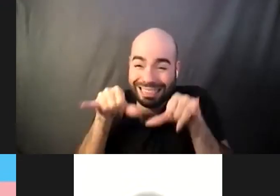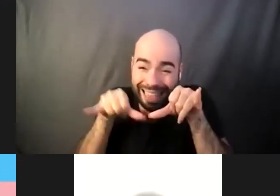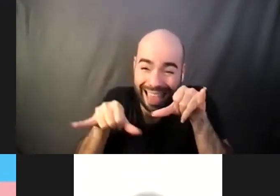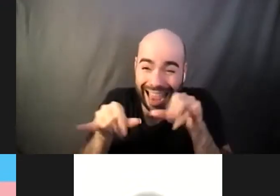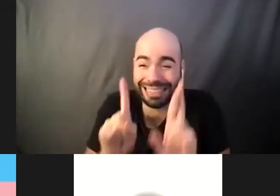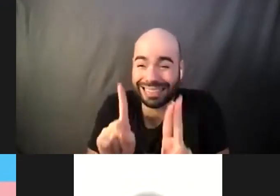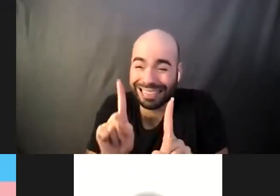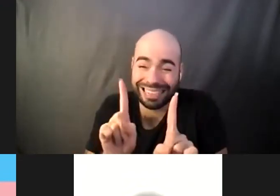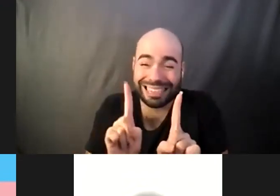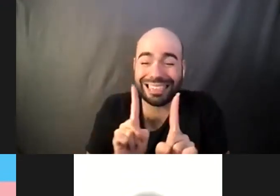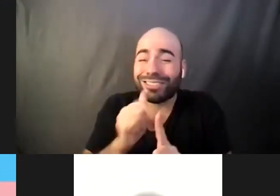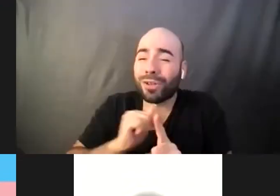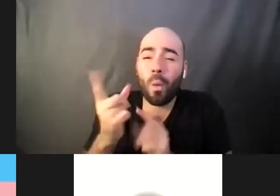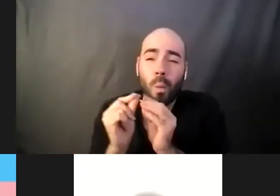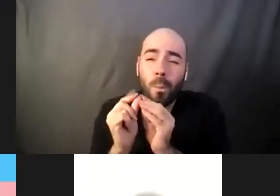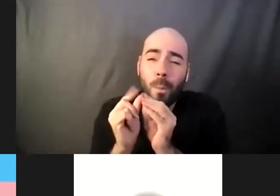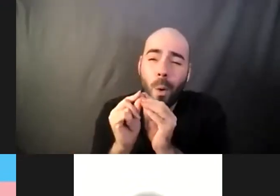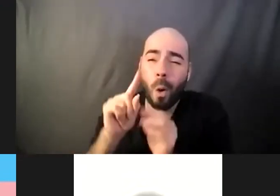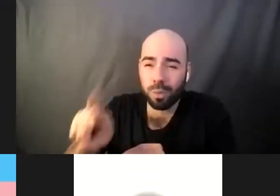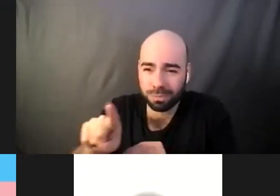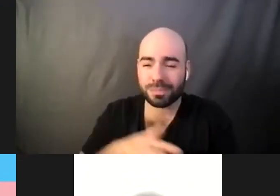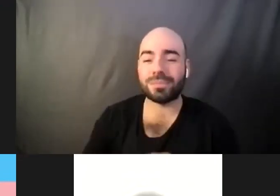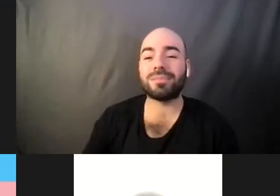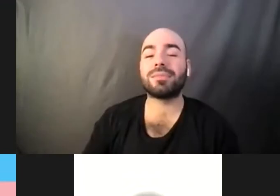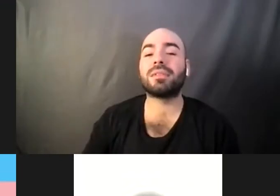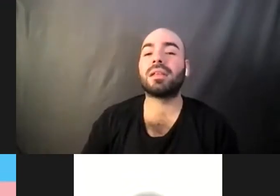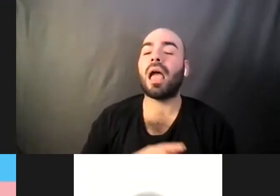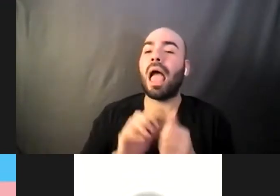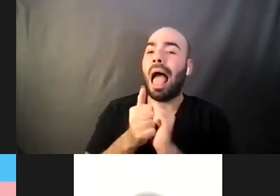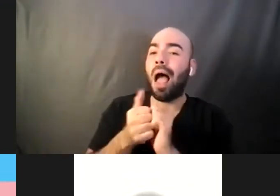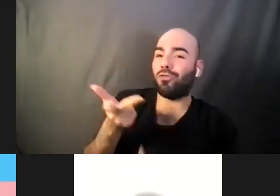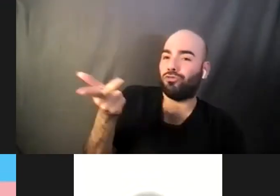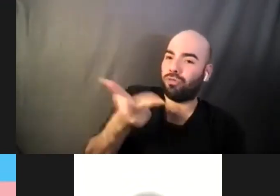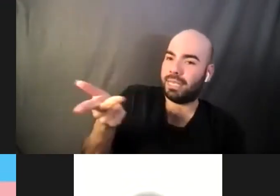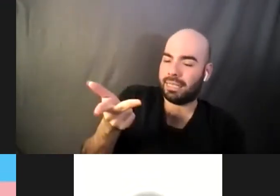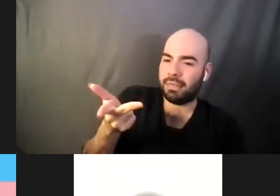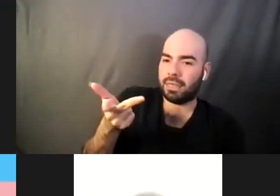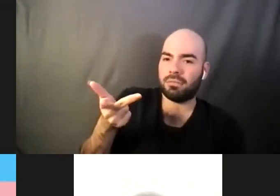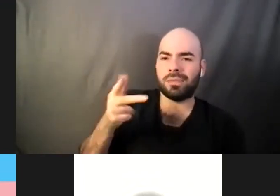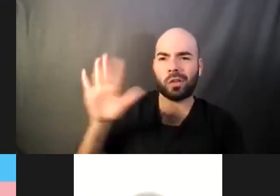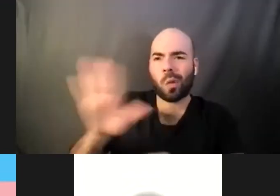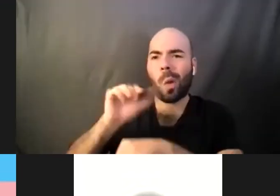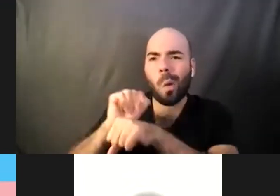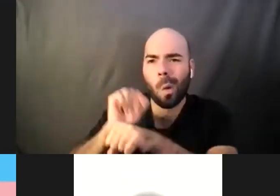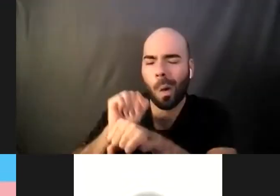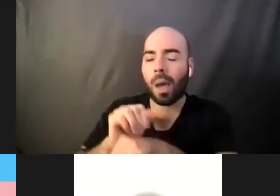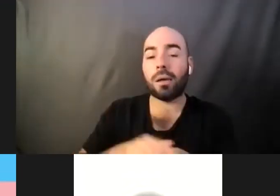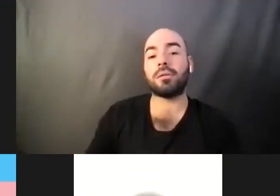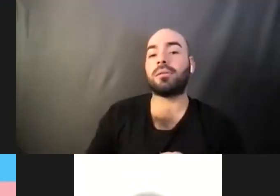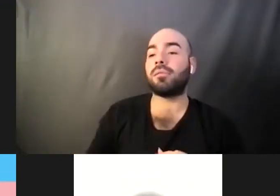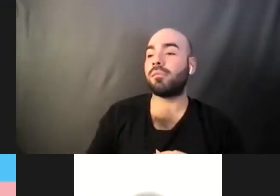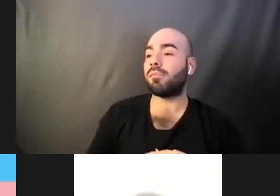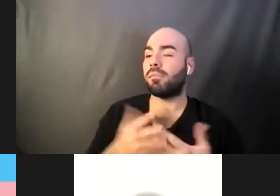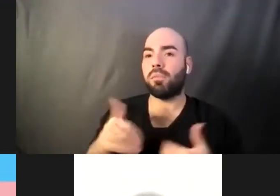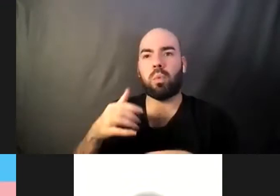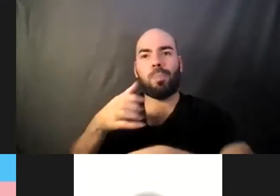more for one more question. How do you all, in the work that you do, which is powerful